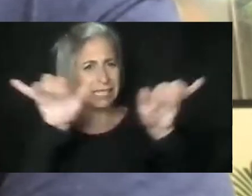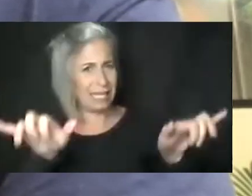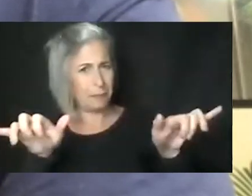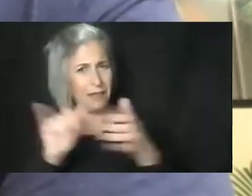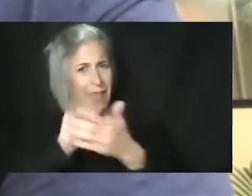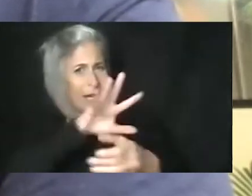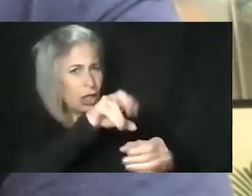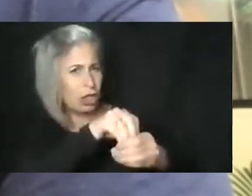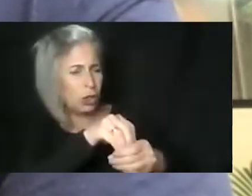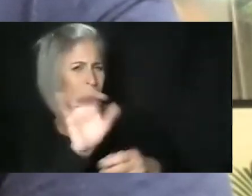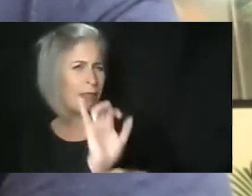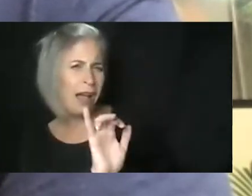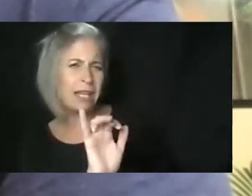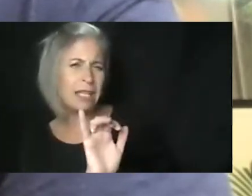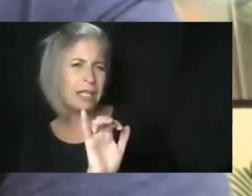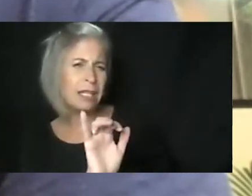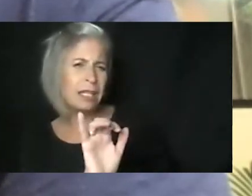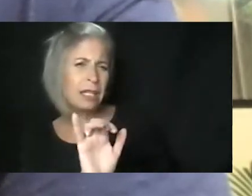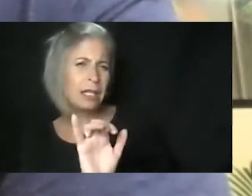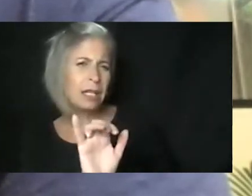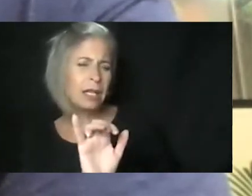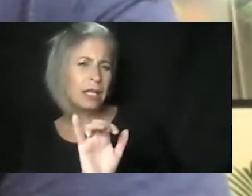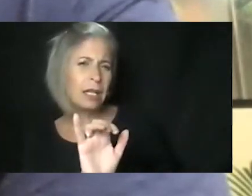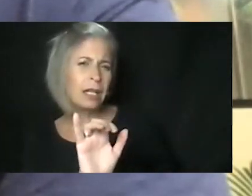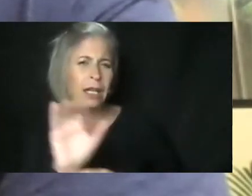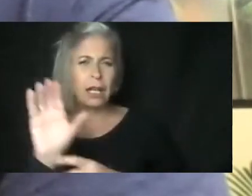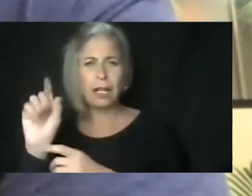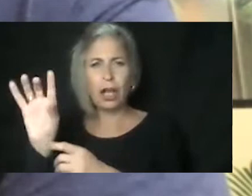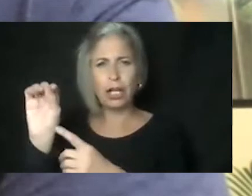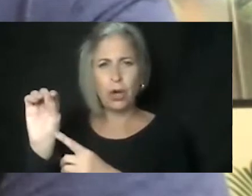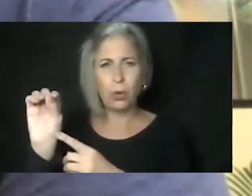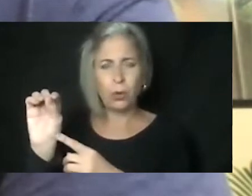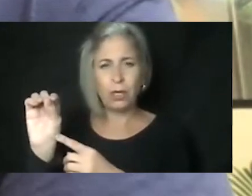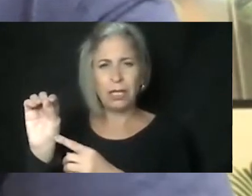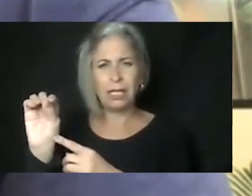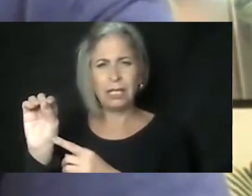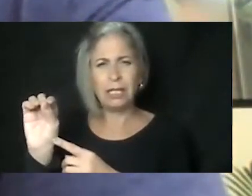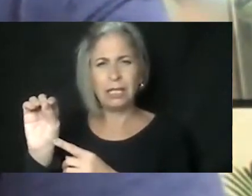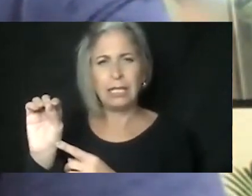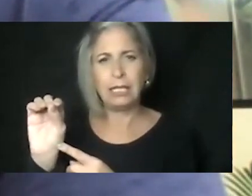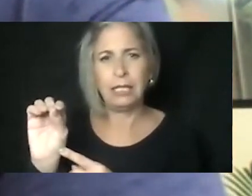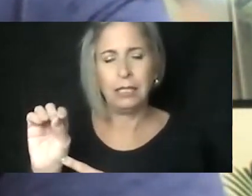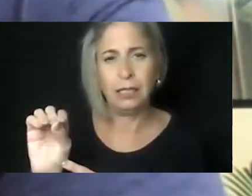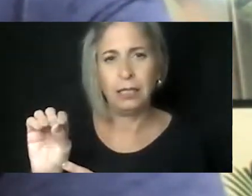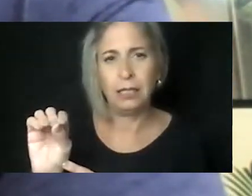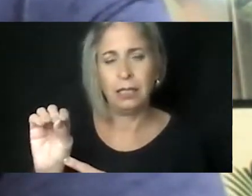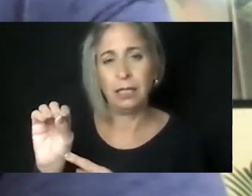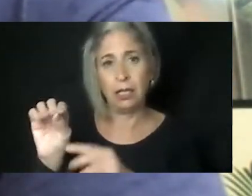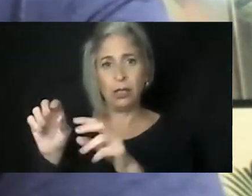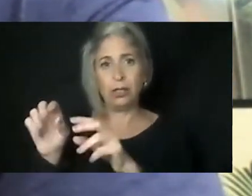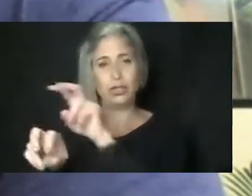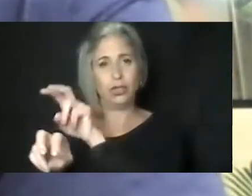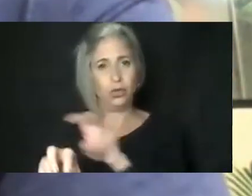like, what is it, Claudio, correct me if I'm wrong, sip and puff and like switches that are used like